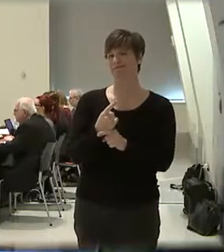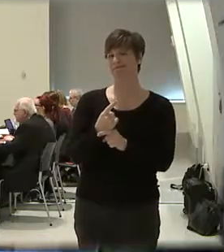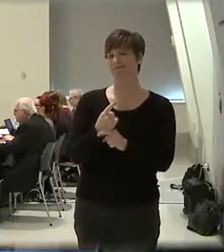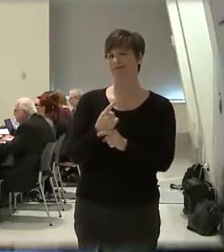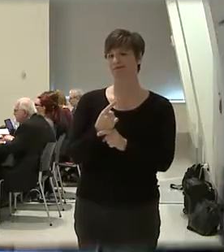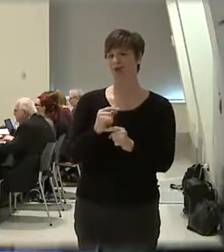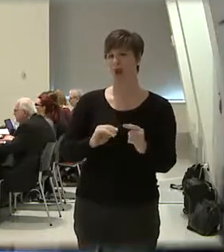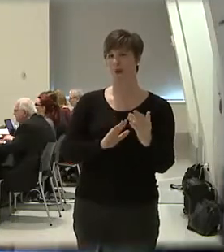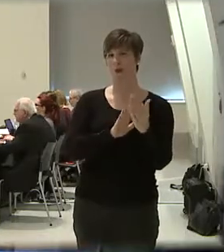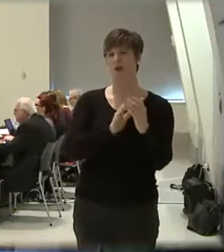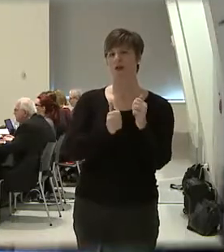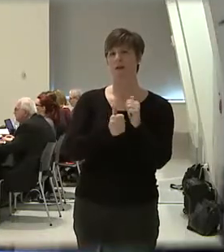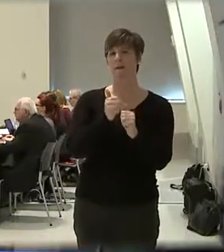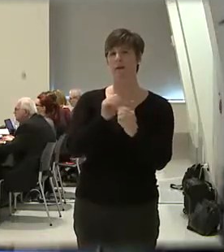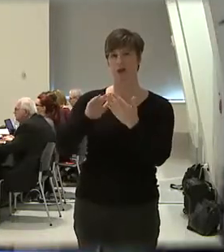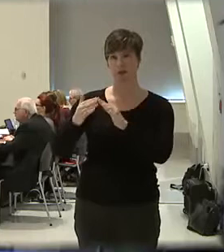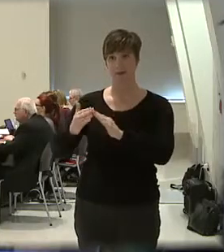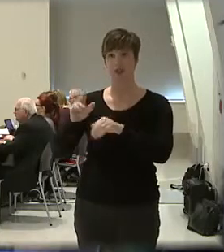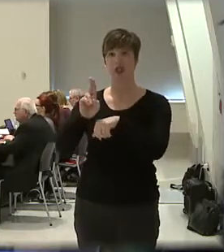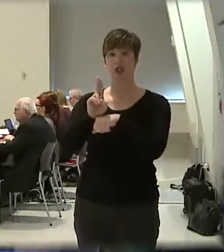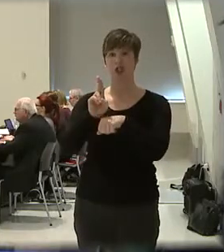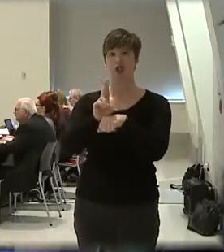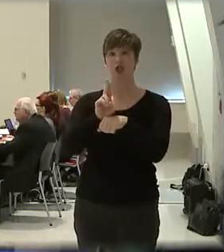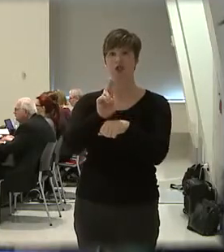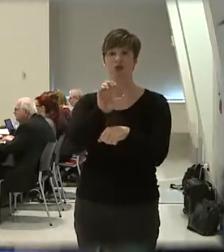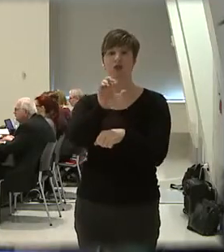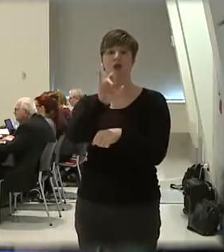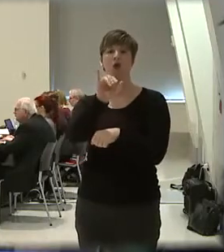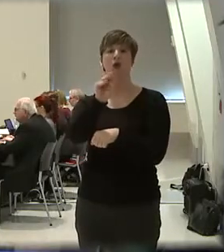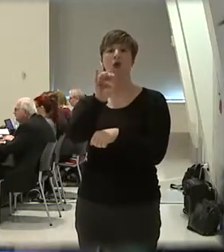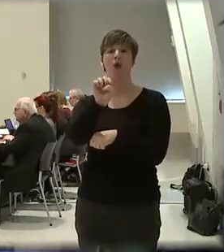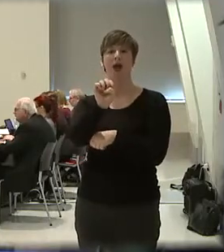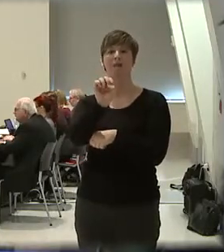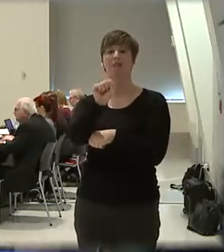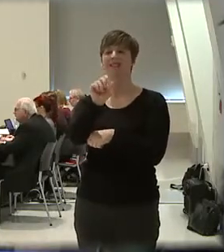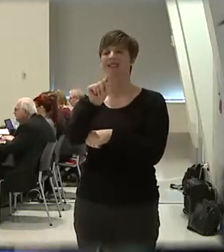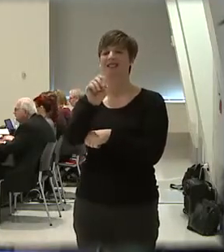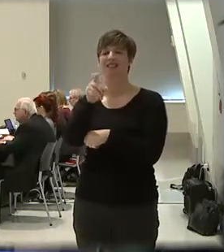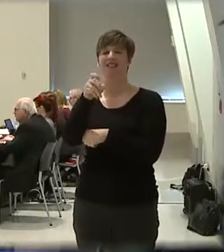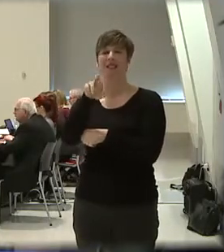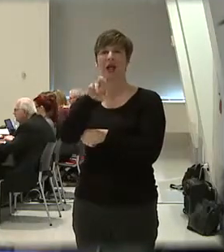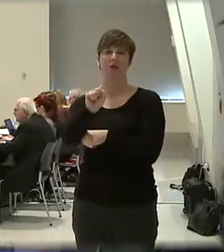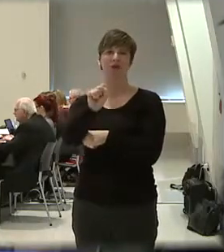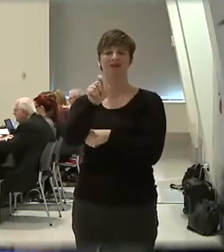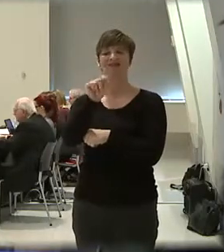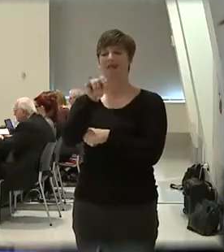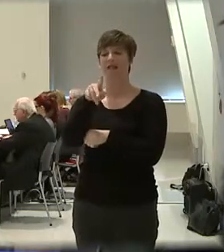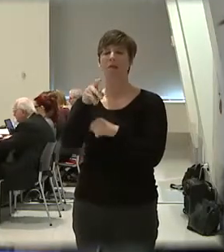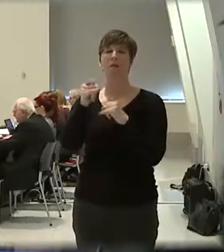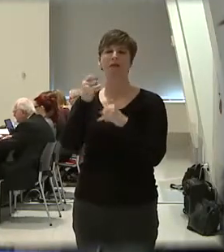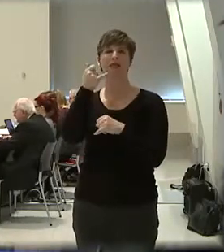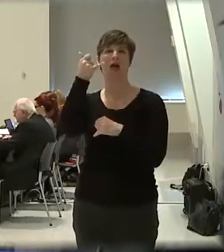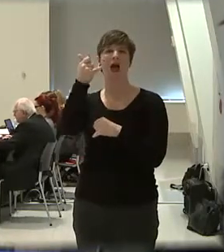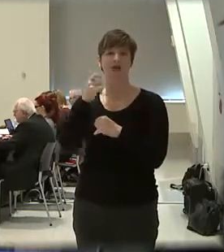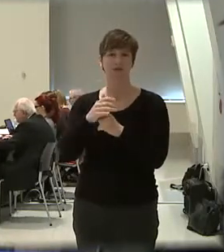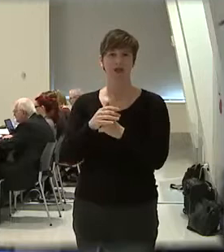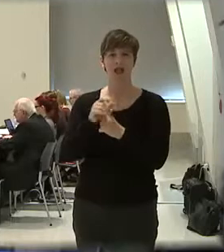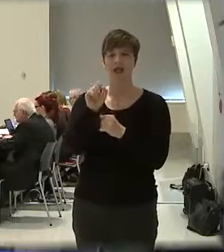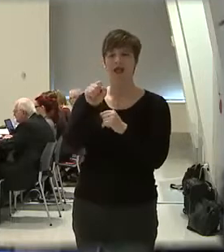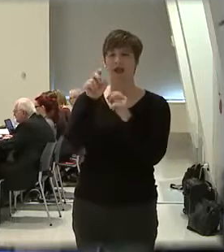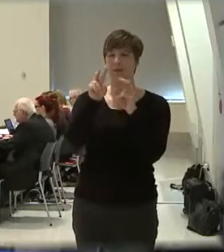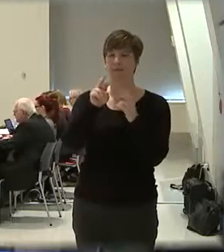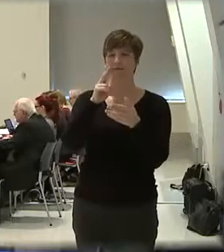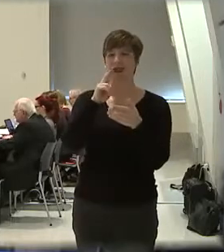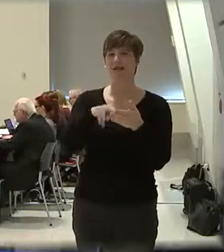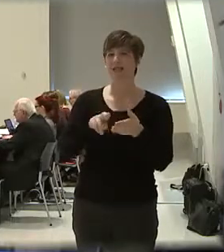approaches in most communities is to use Crime Stoppers or some sort of tip line. Those tips can be investigated, but